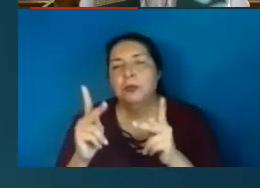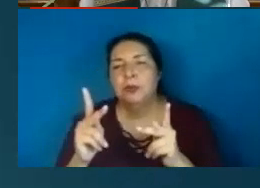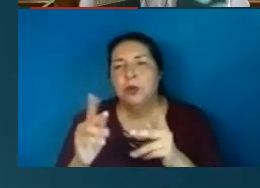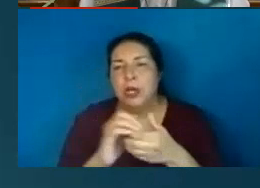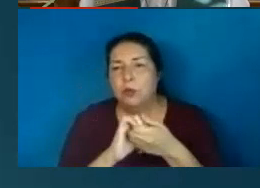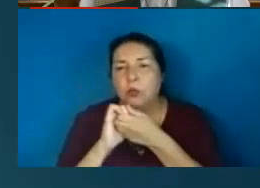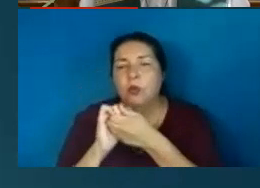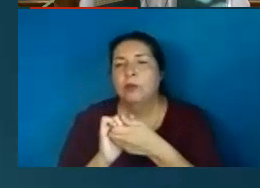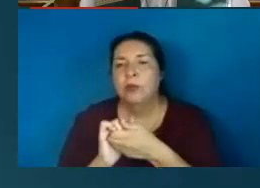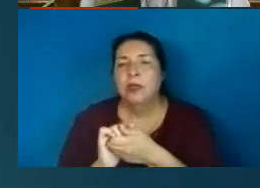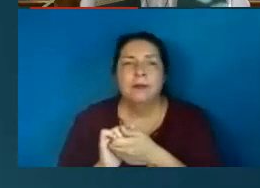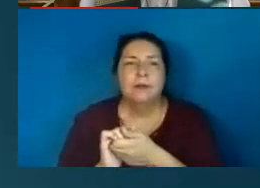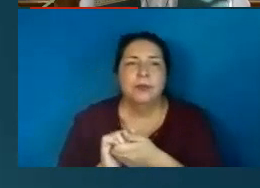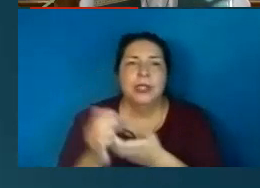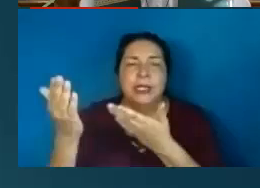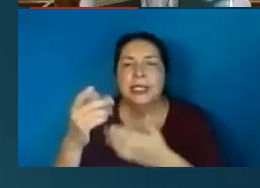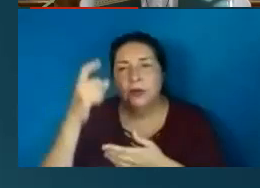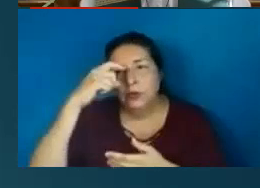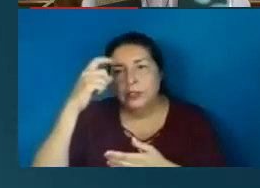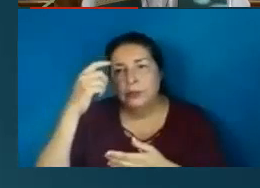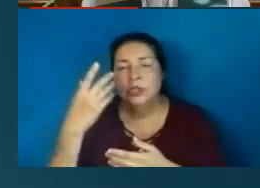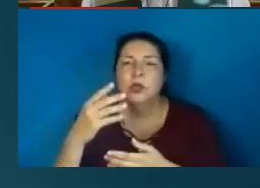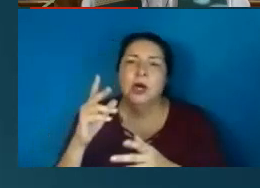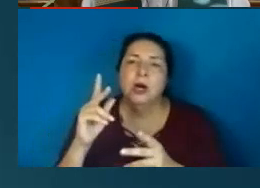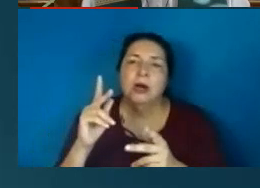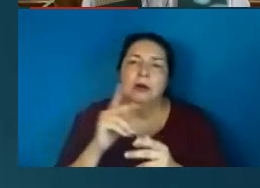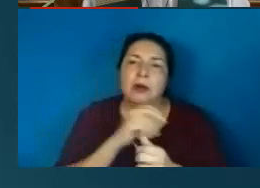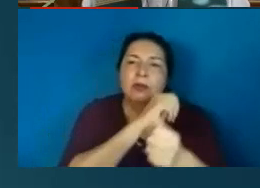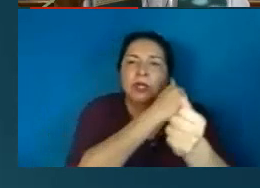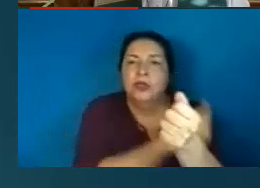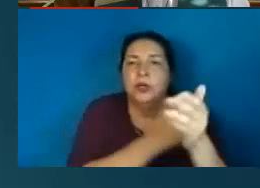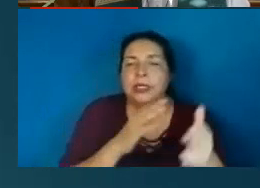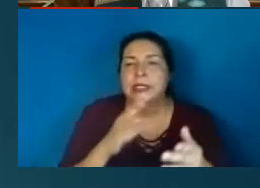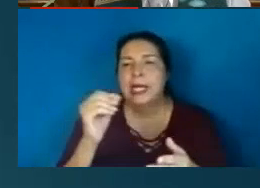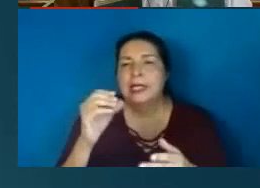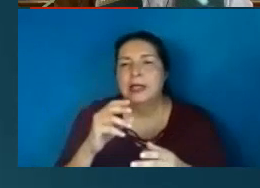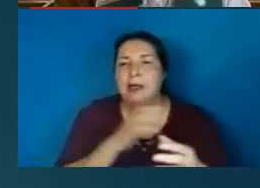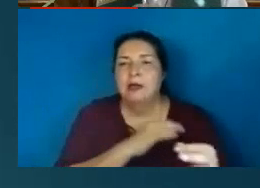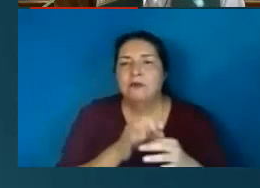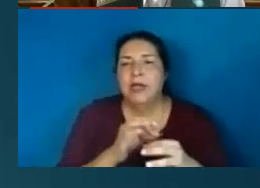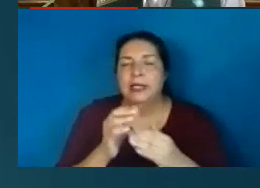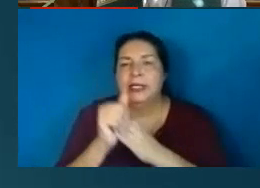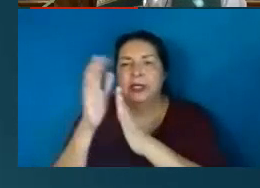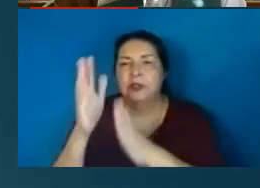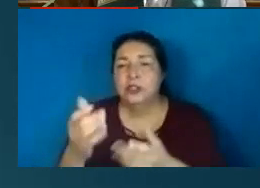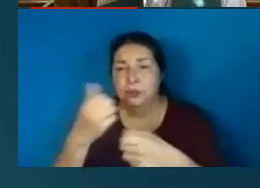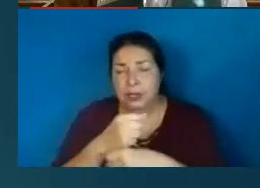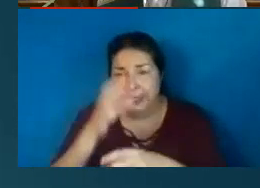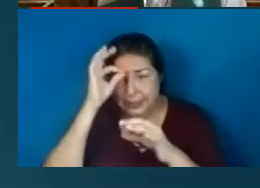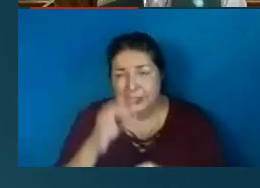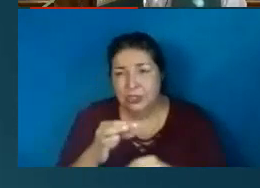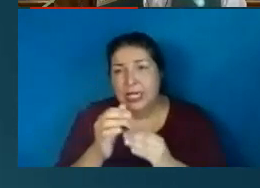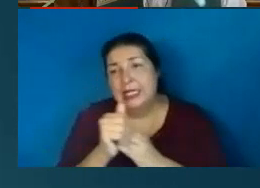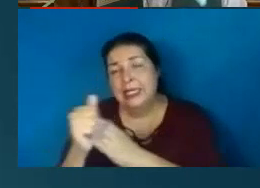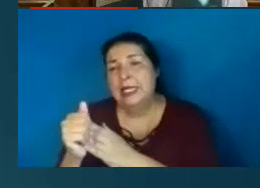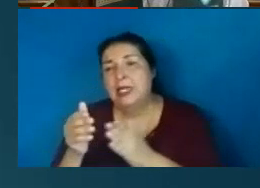of the world. Give wisdom to our civil authorities and faith leaders to make decisions and lead in directions that will result